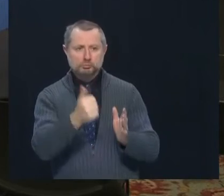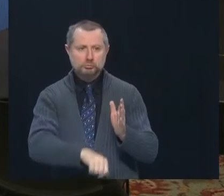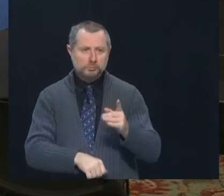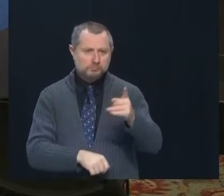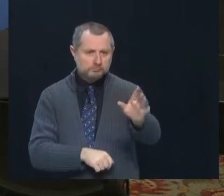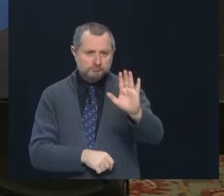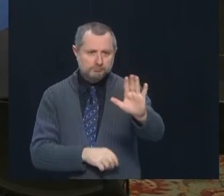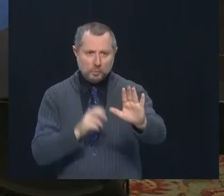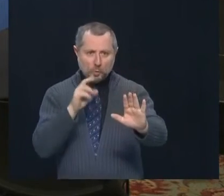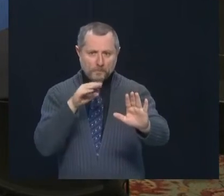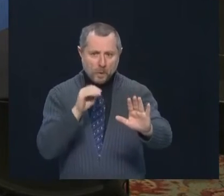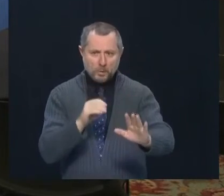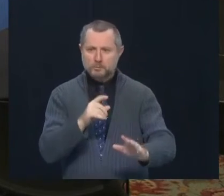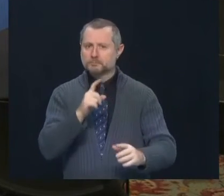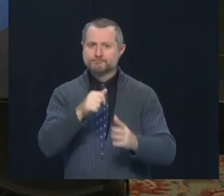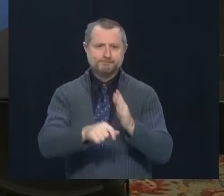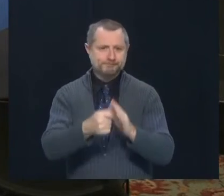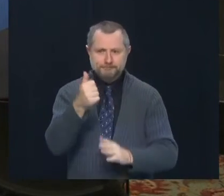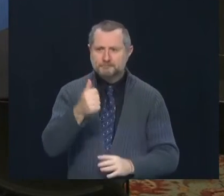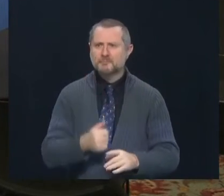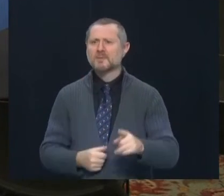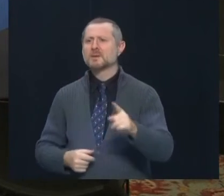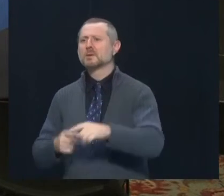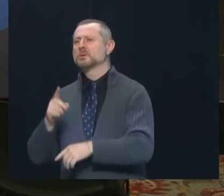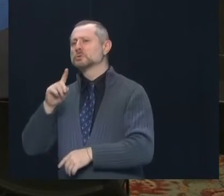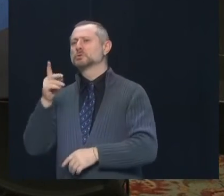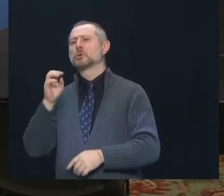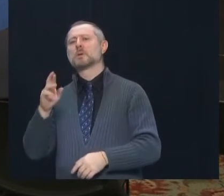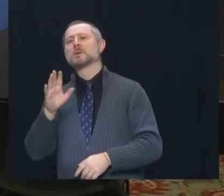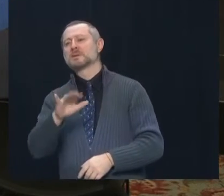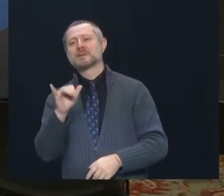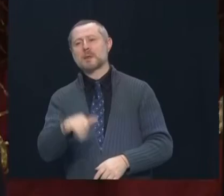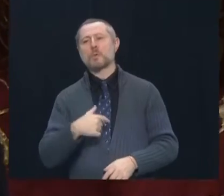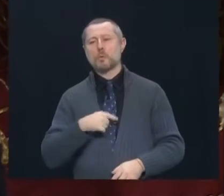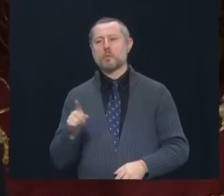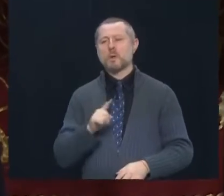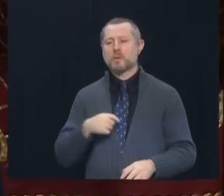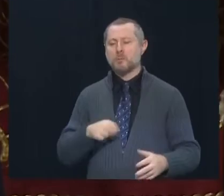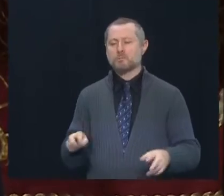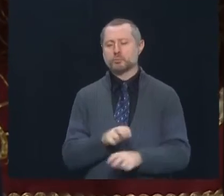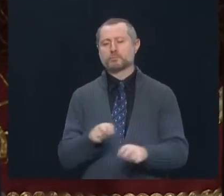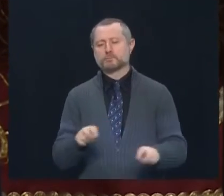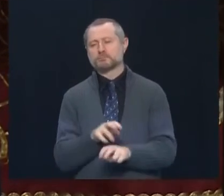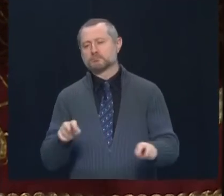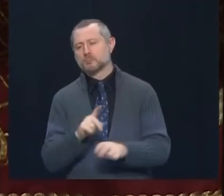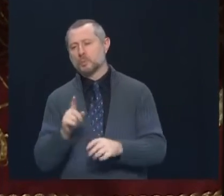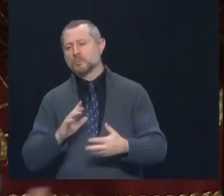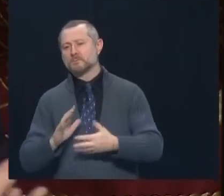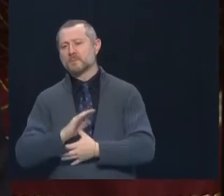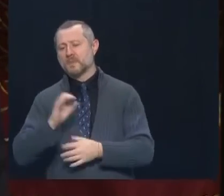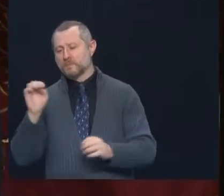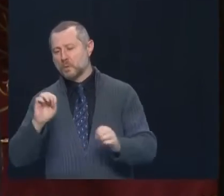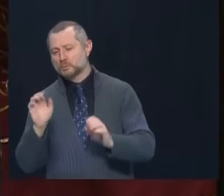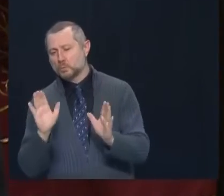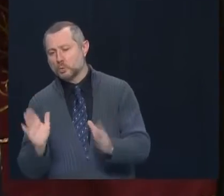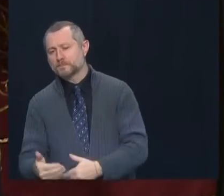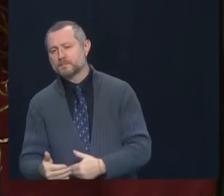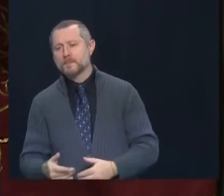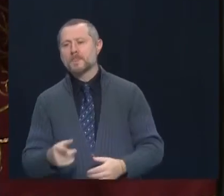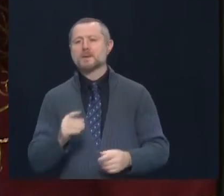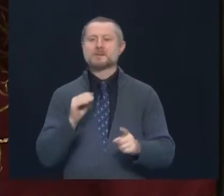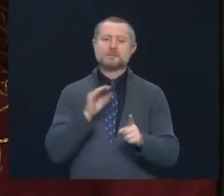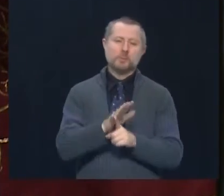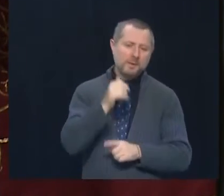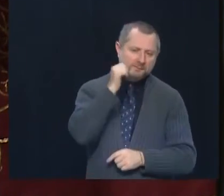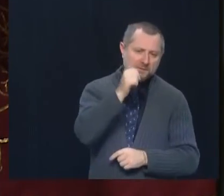that? We have looked at this, and this is where the prioritization of different healthcare workers, those in the ER who are exposed to patients coming in,